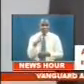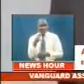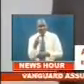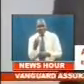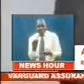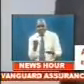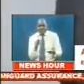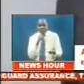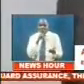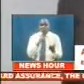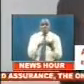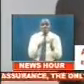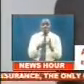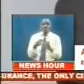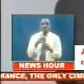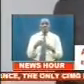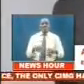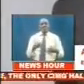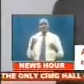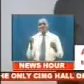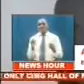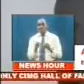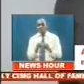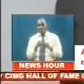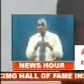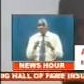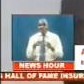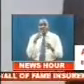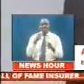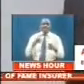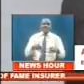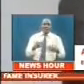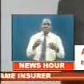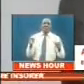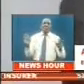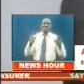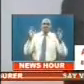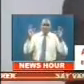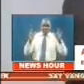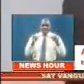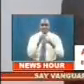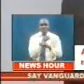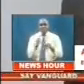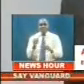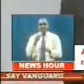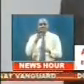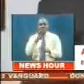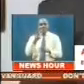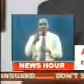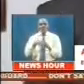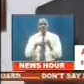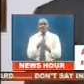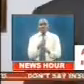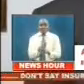not that we are much happy, but it's to say we are happy to celebrate the independence of our